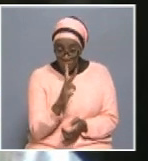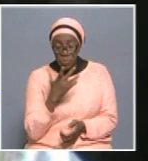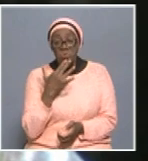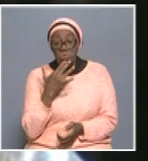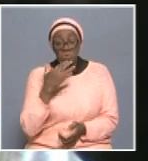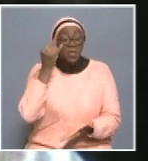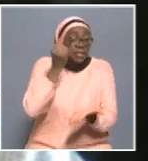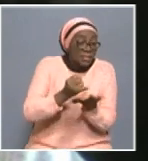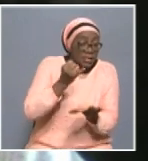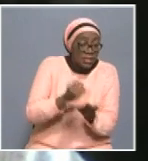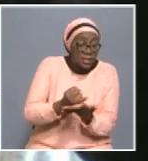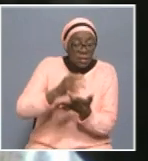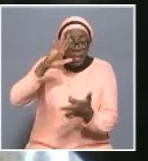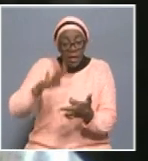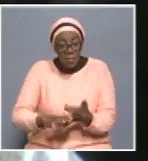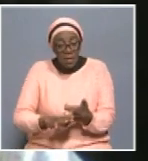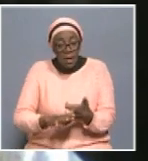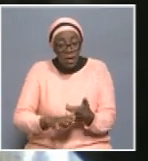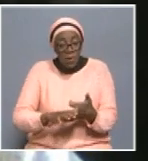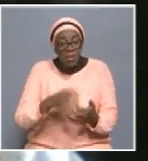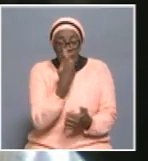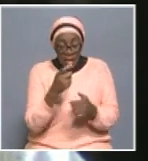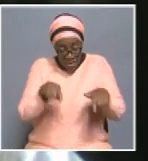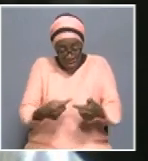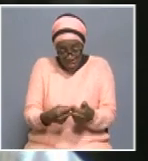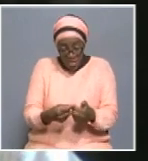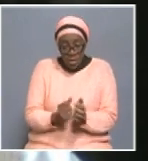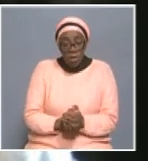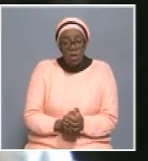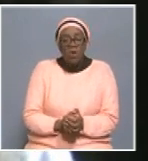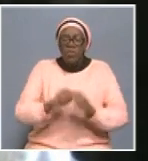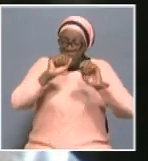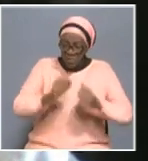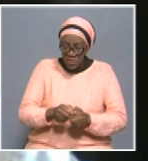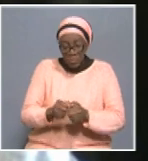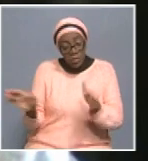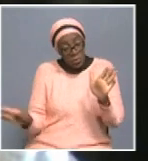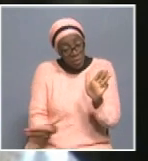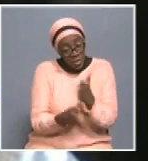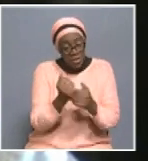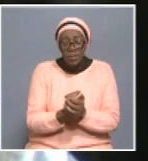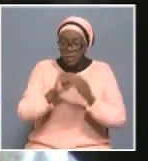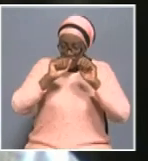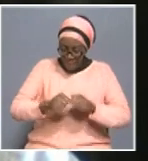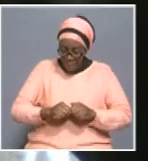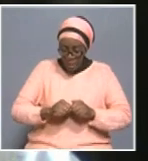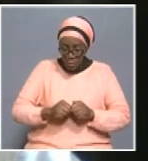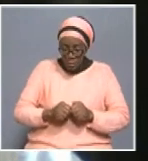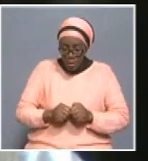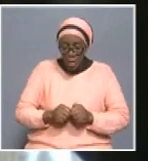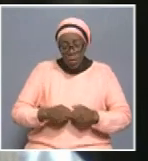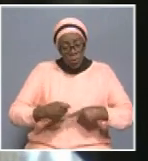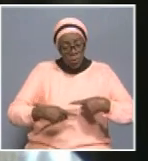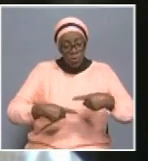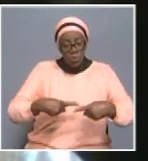the deeds or things that would give rise to a possibility of expulsion, they are still expected to go through a process as provided for